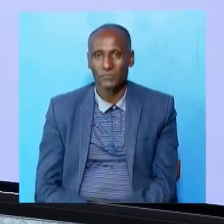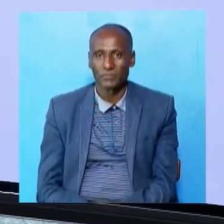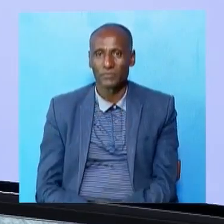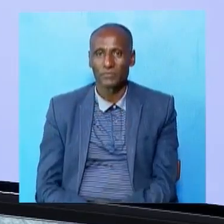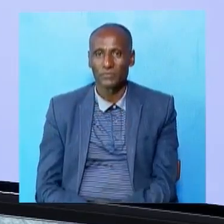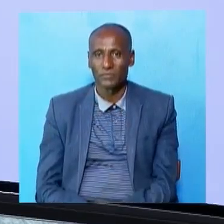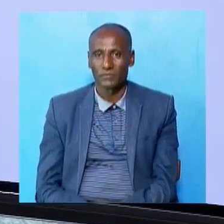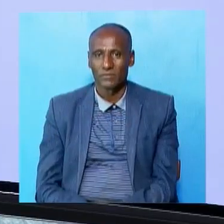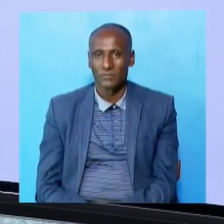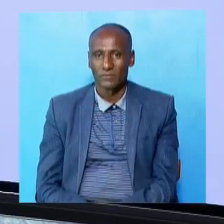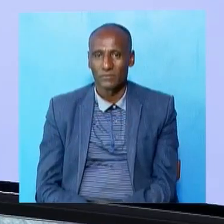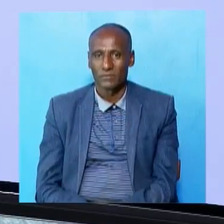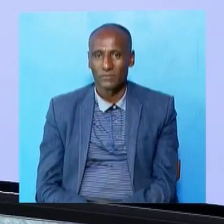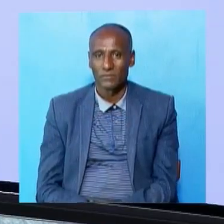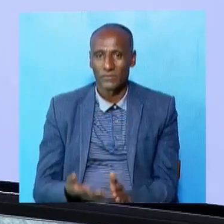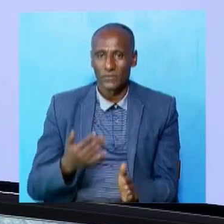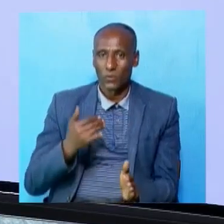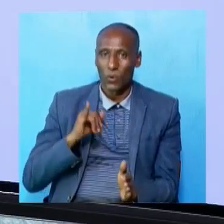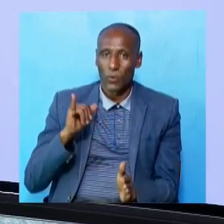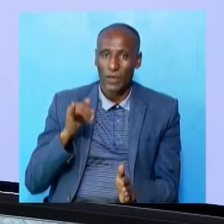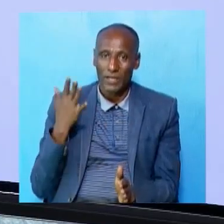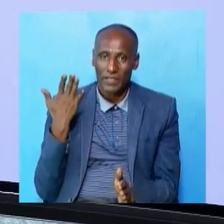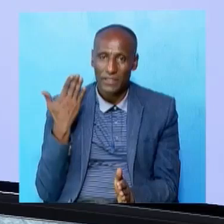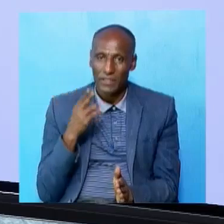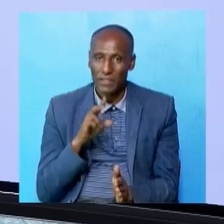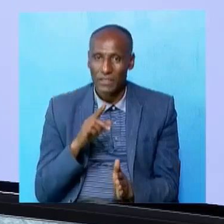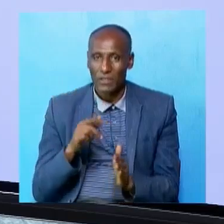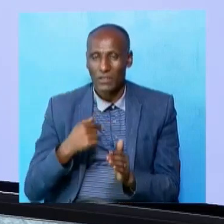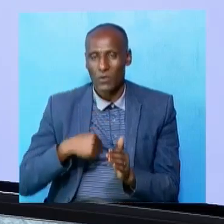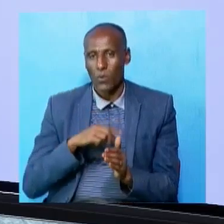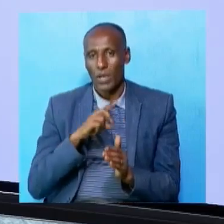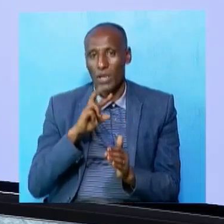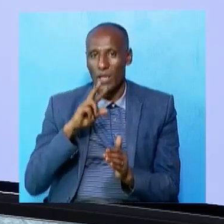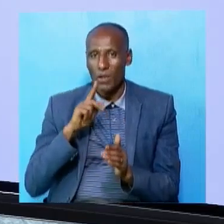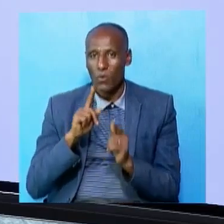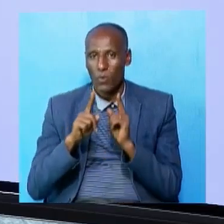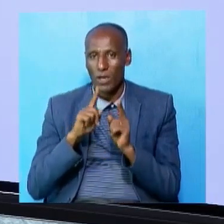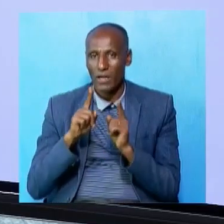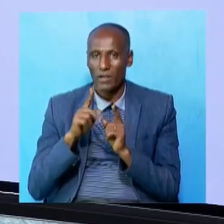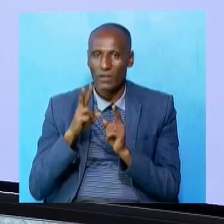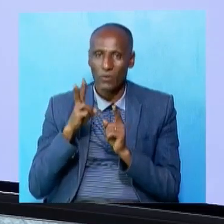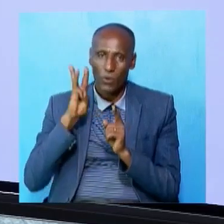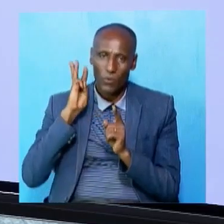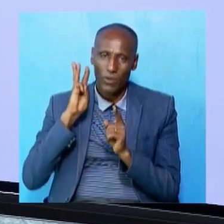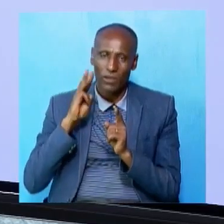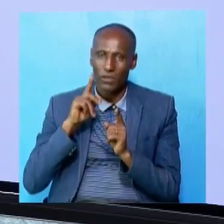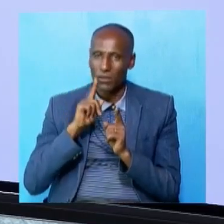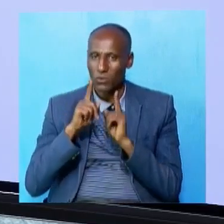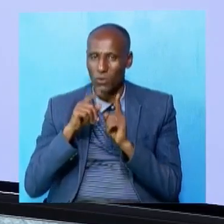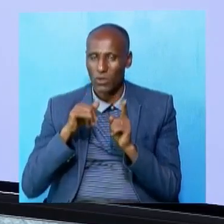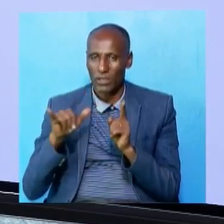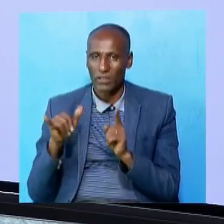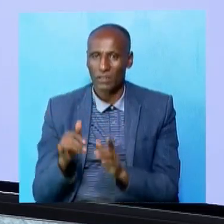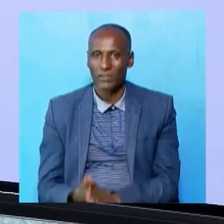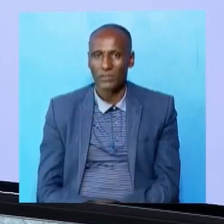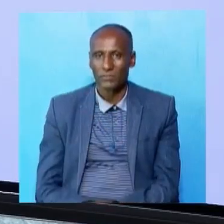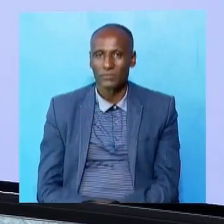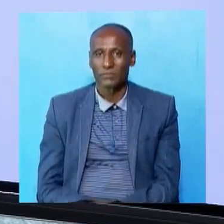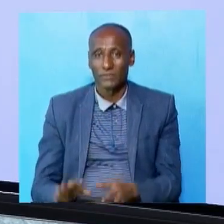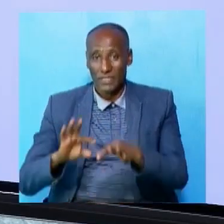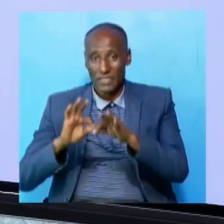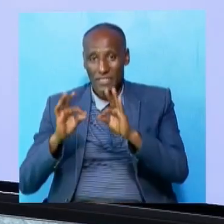were talking. After a while, we have what? We were talking. Yes? Okay. What is this